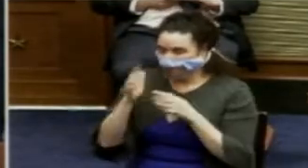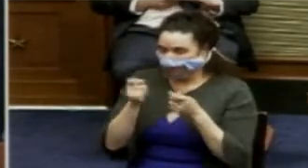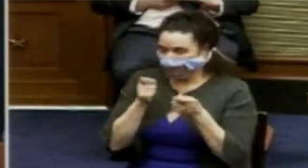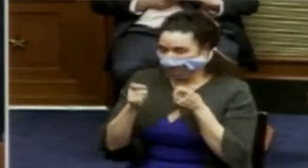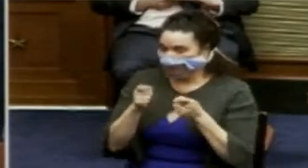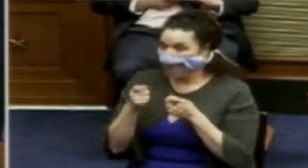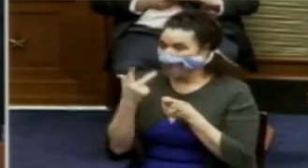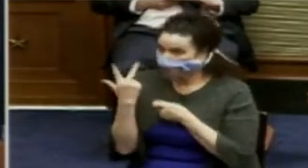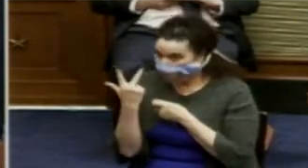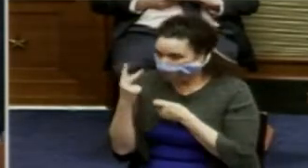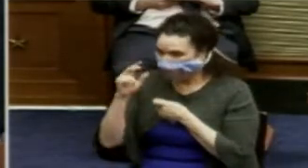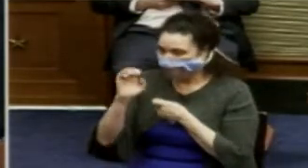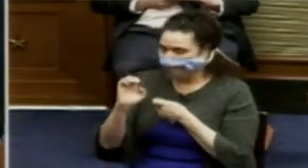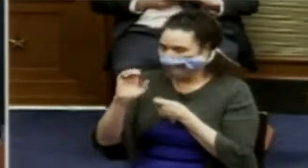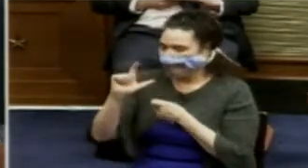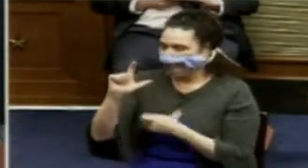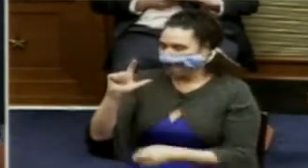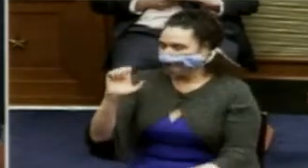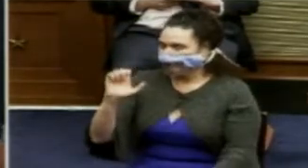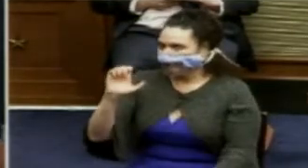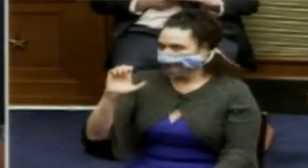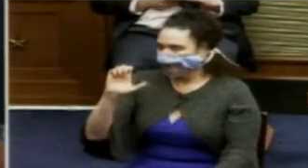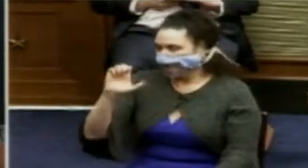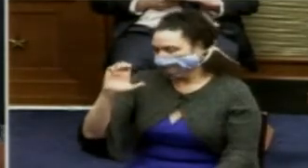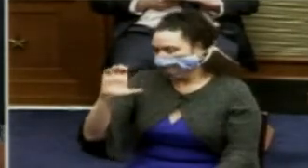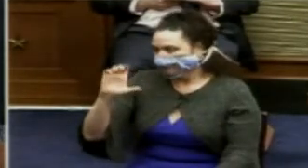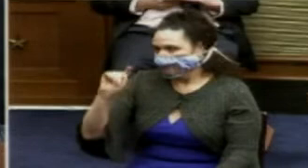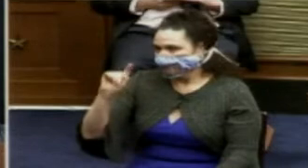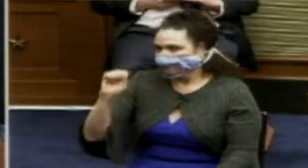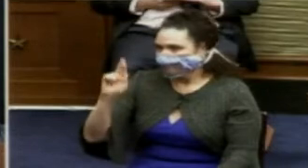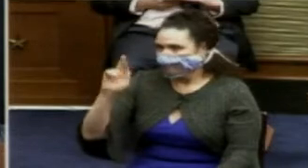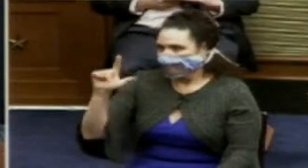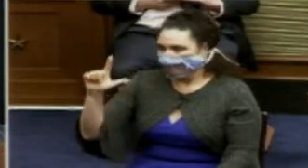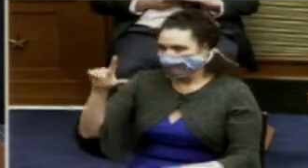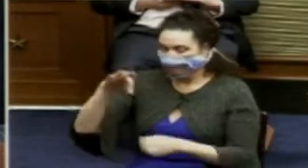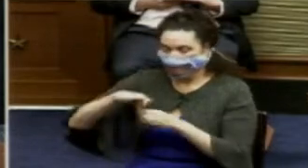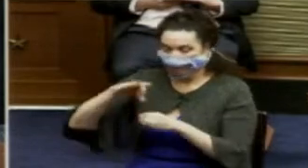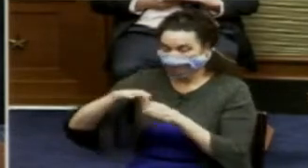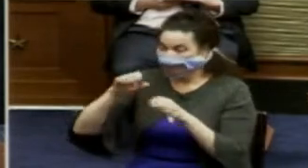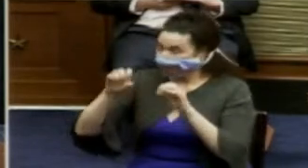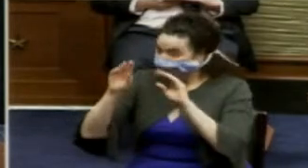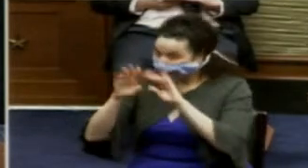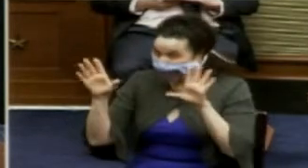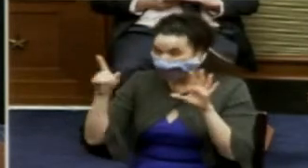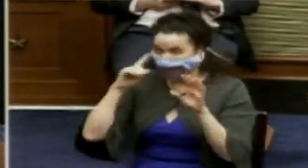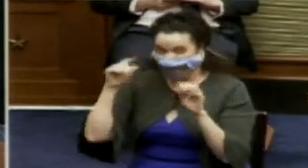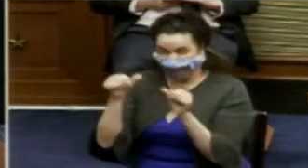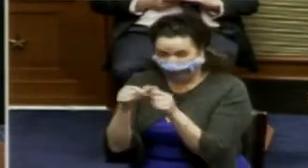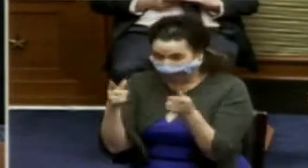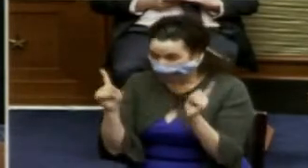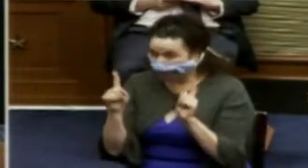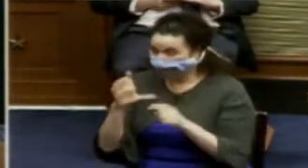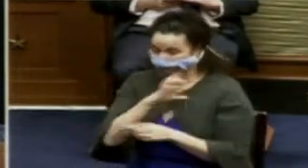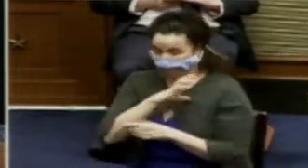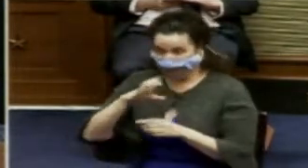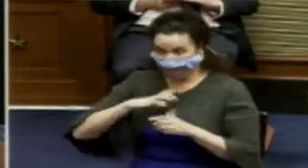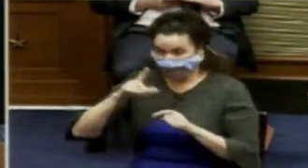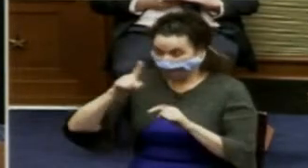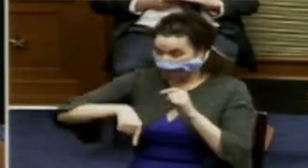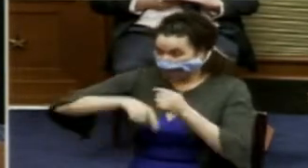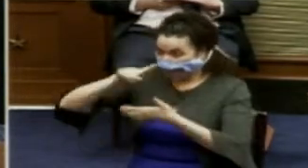electoral votes. It should be clear to everyone that Congress should not nullify